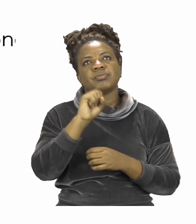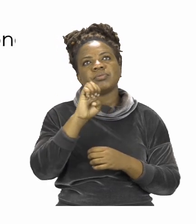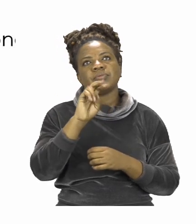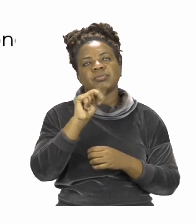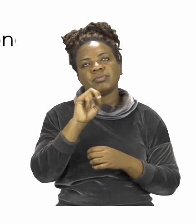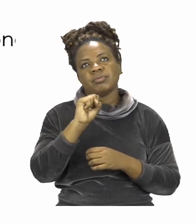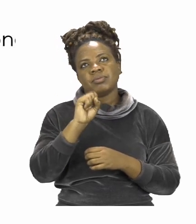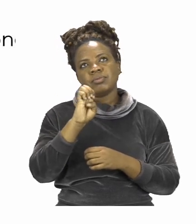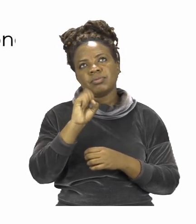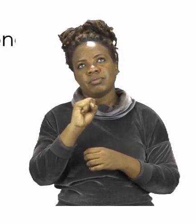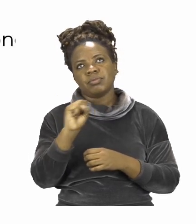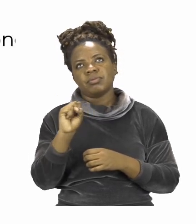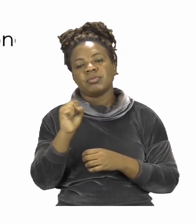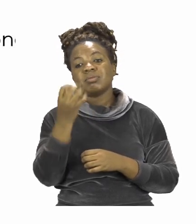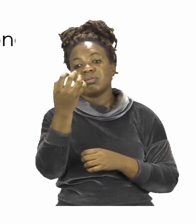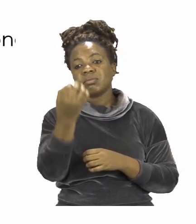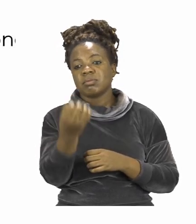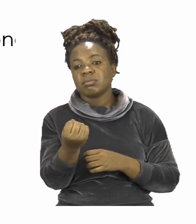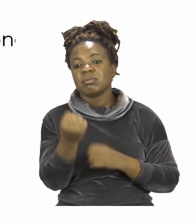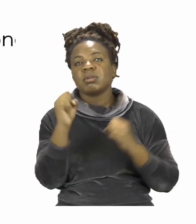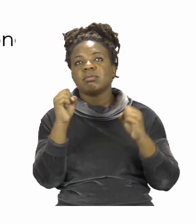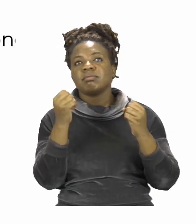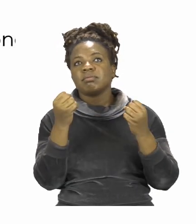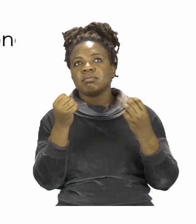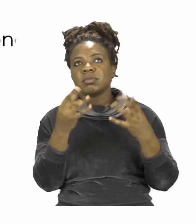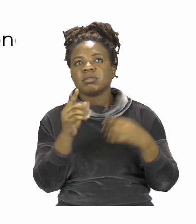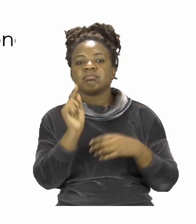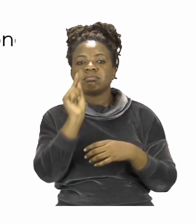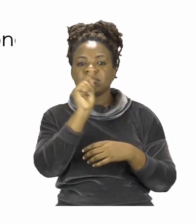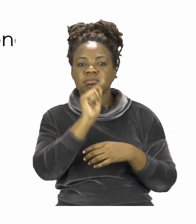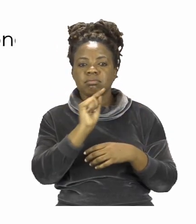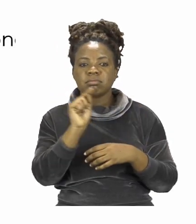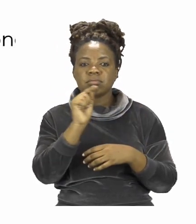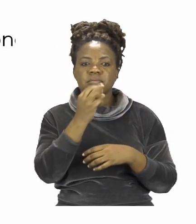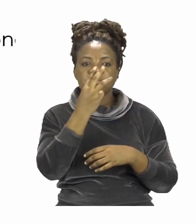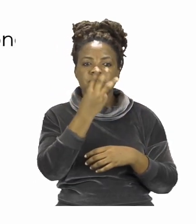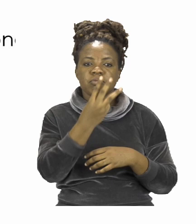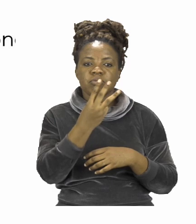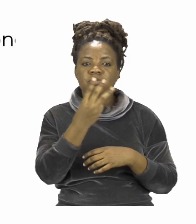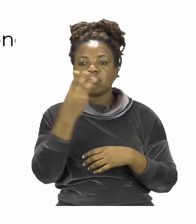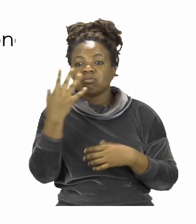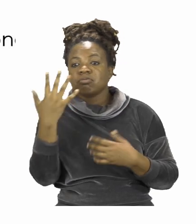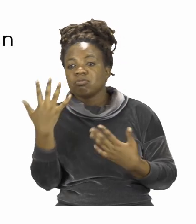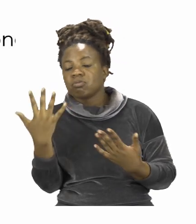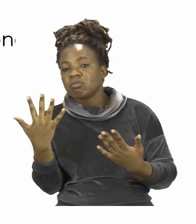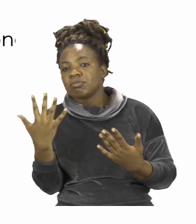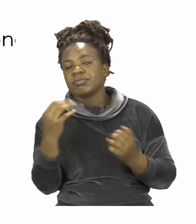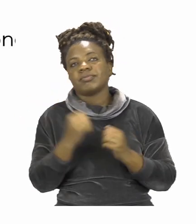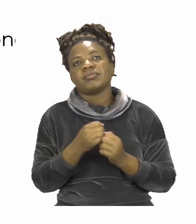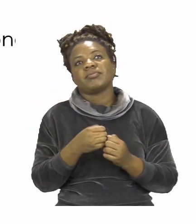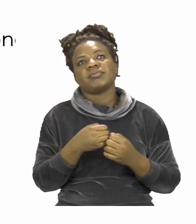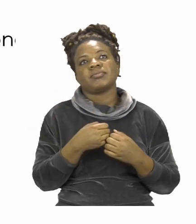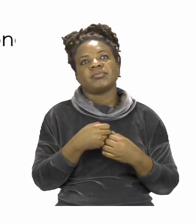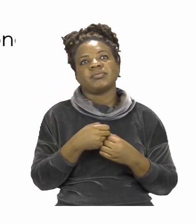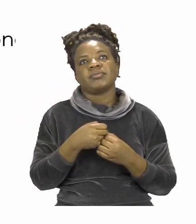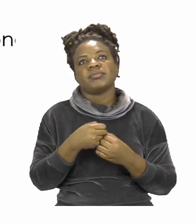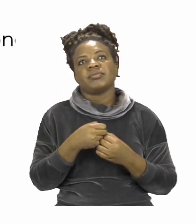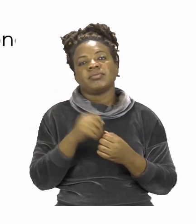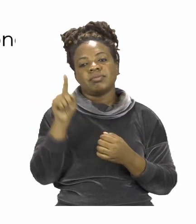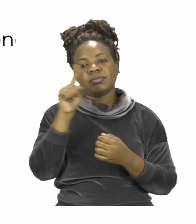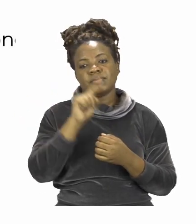have? Circle the correct one. Is it 3 or is it 5?